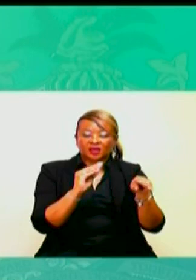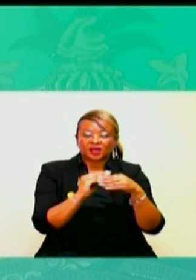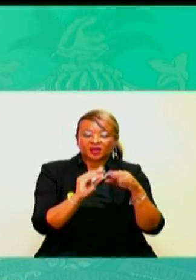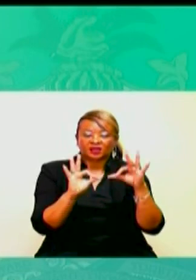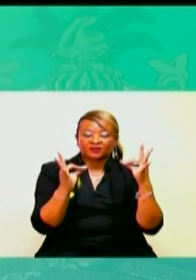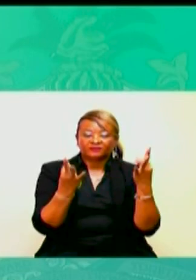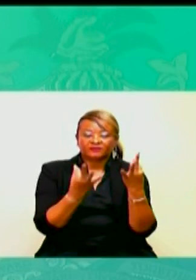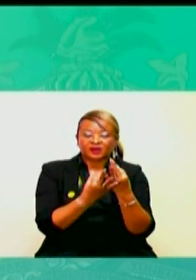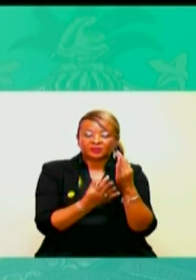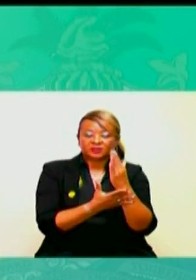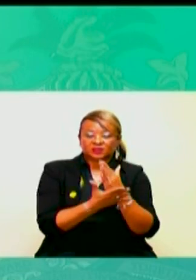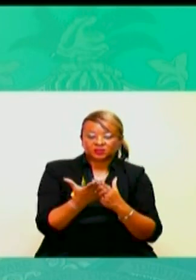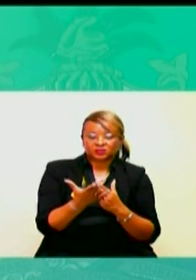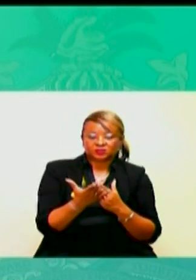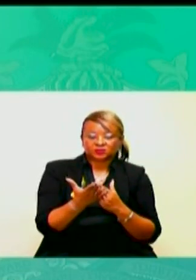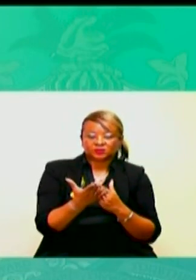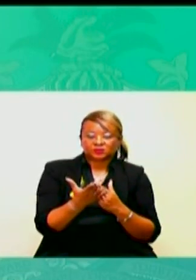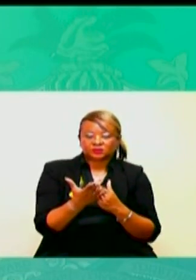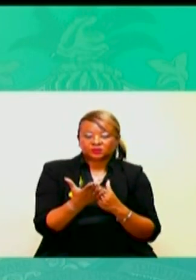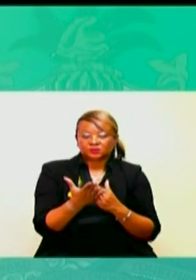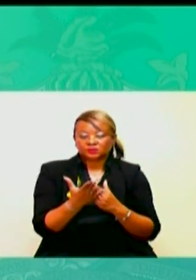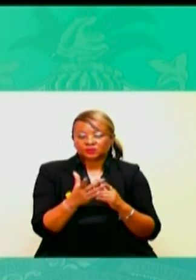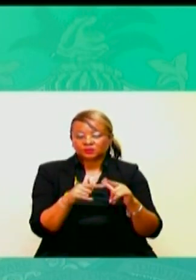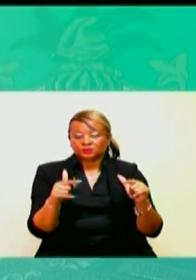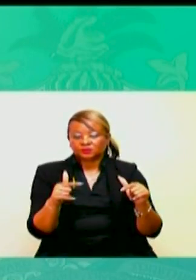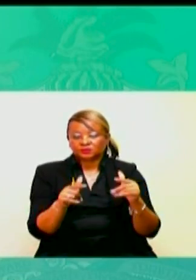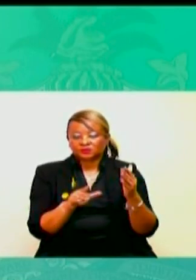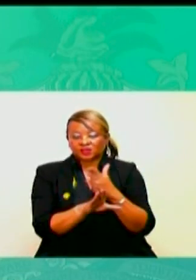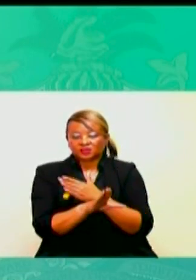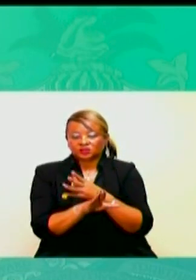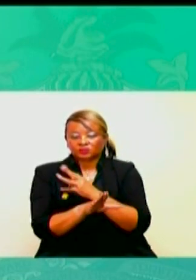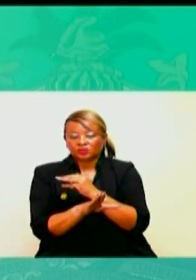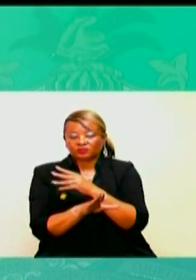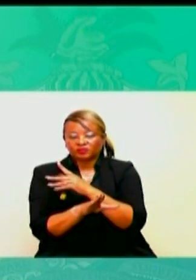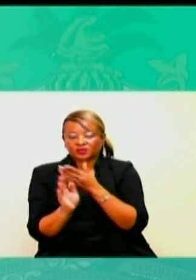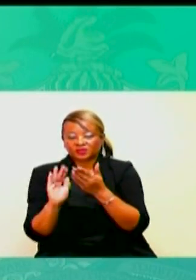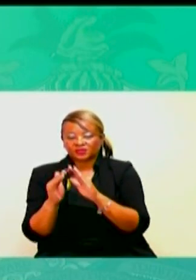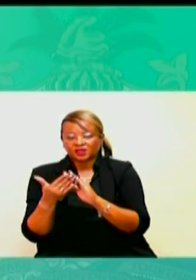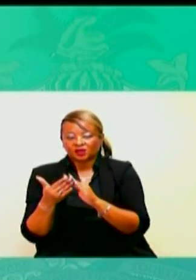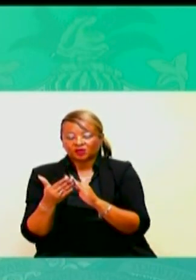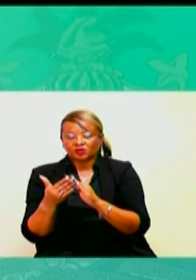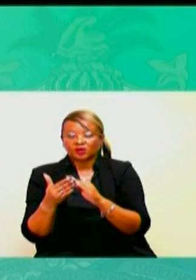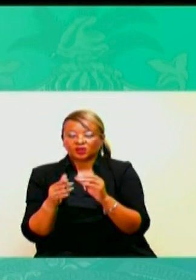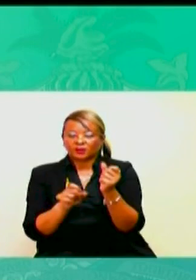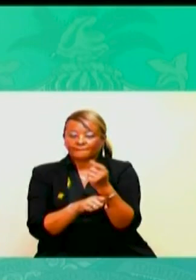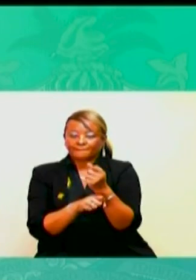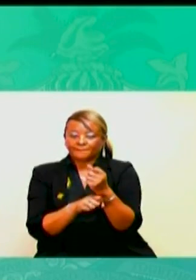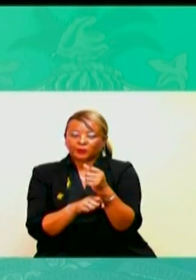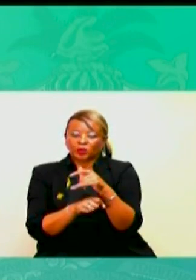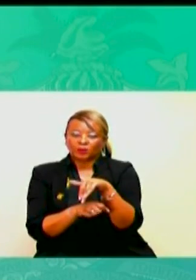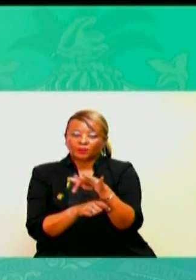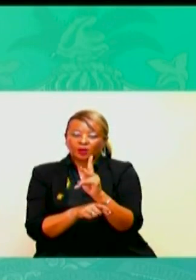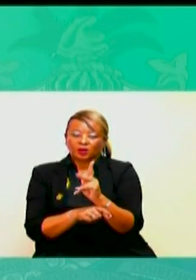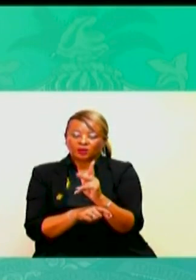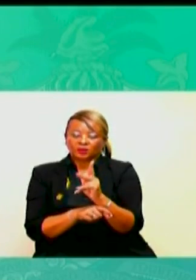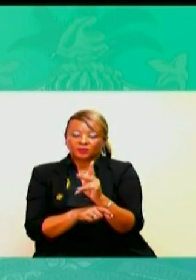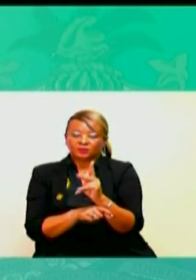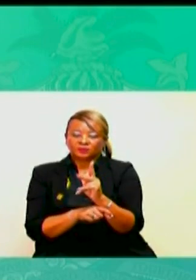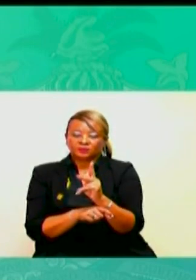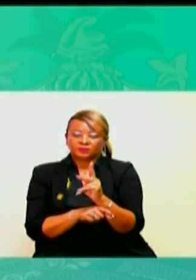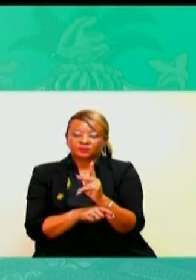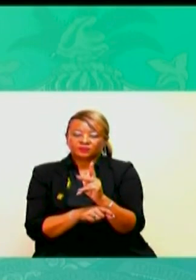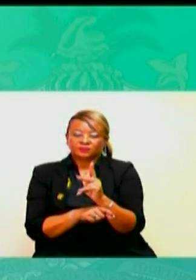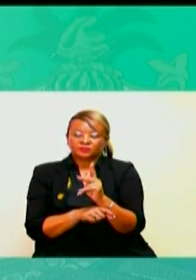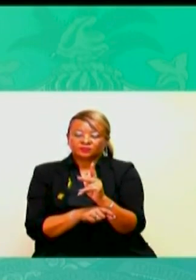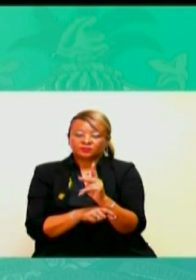family section with swings, benches, etc., next to the Murphytown Track and Boyle Park, a safe family